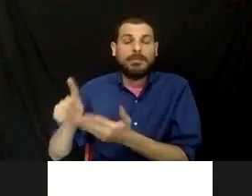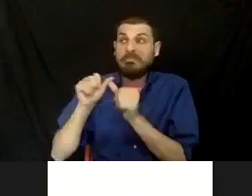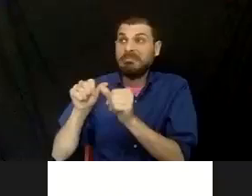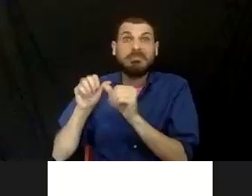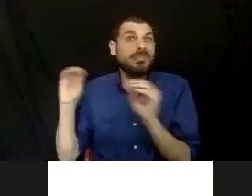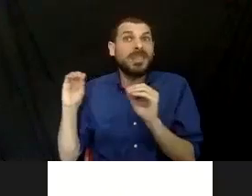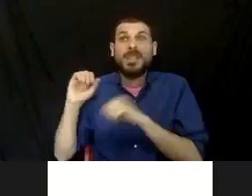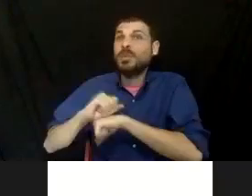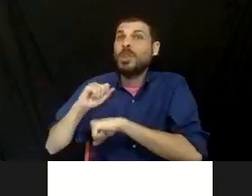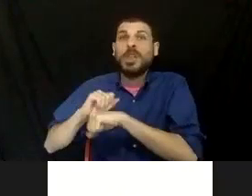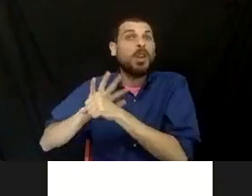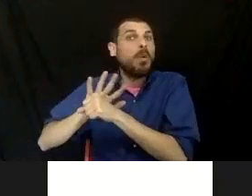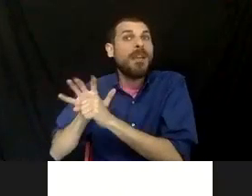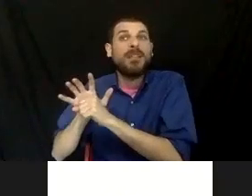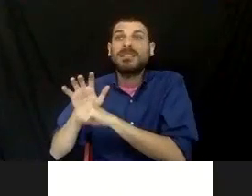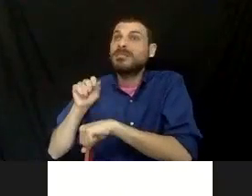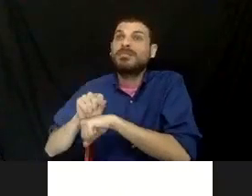COVID-19. And